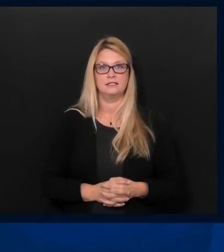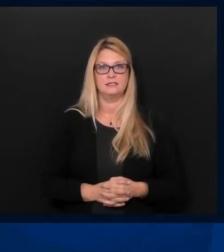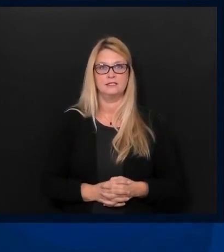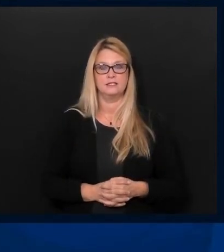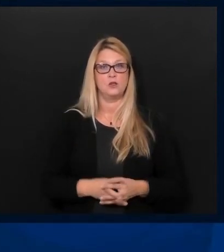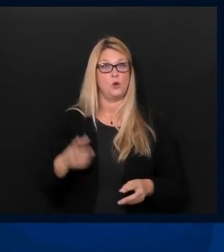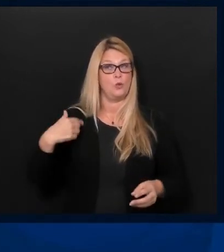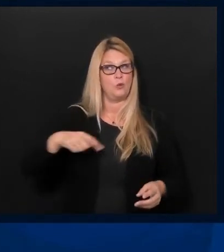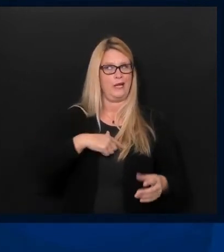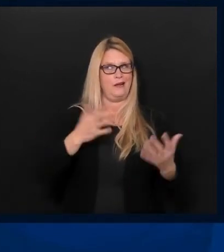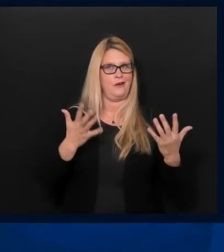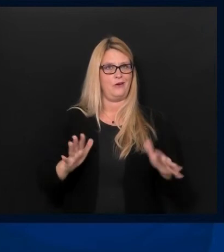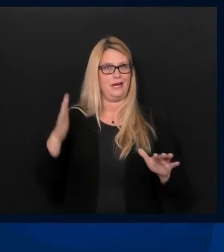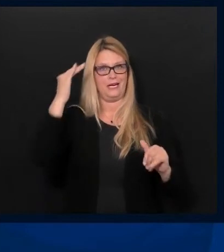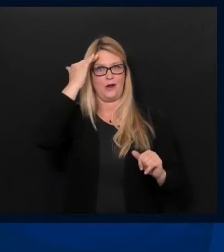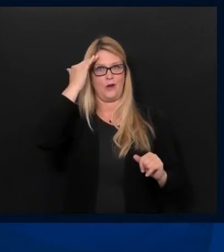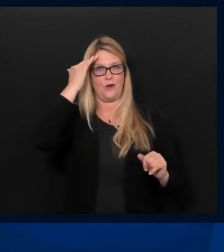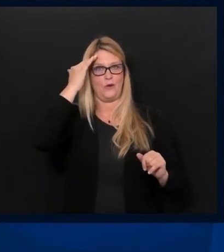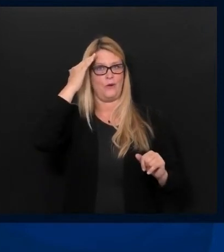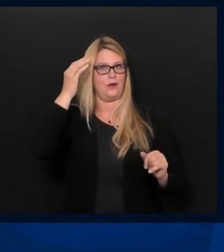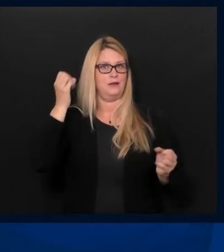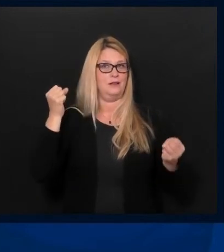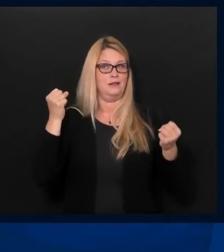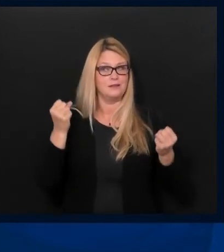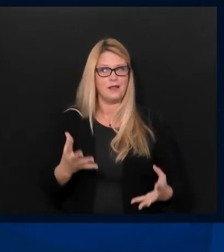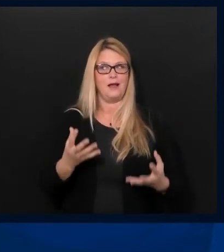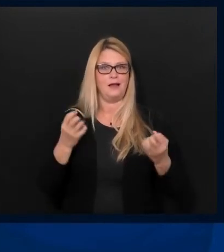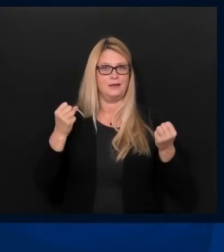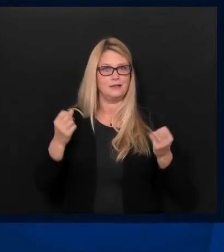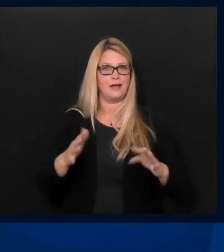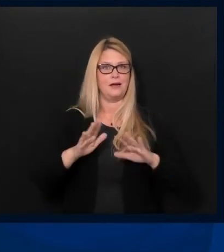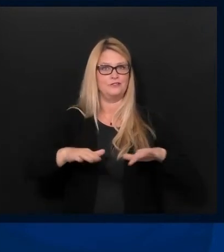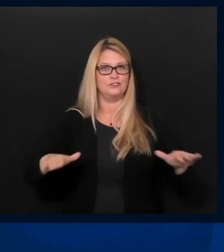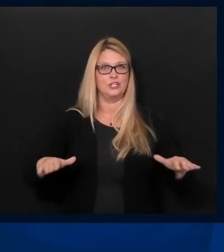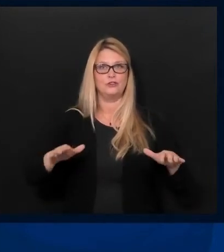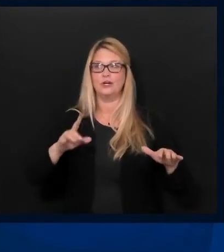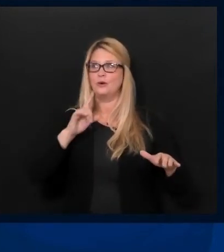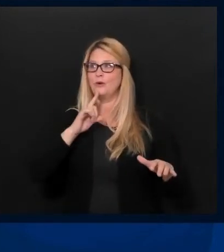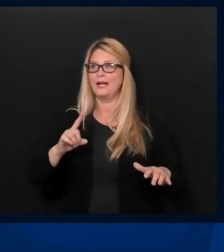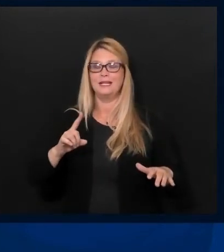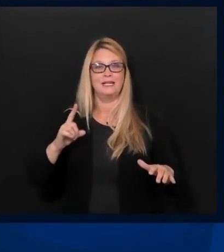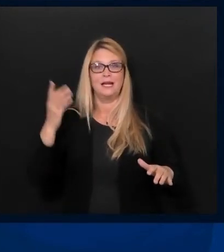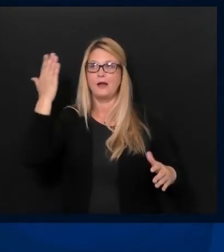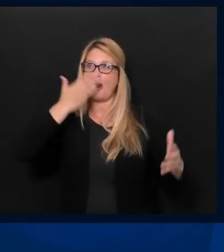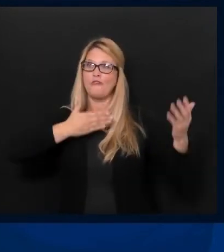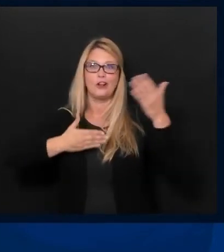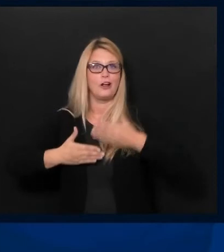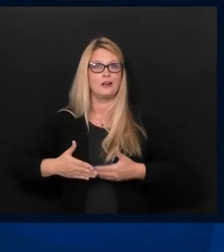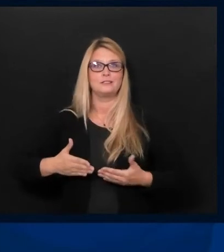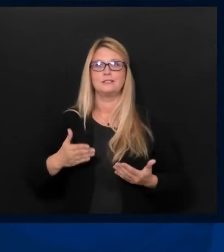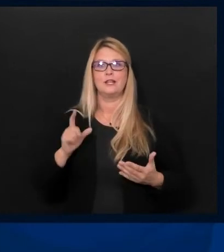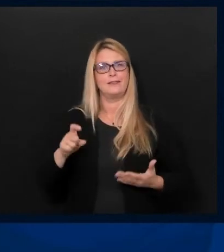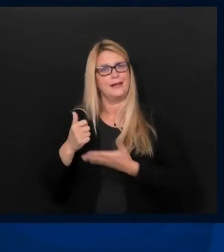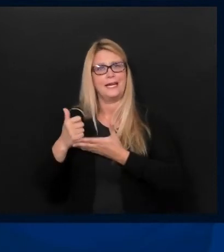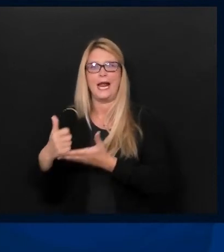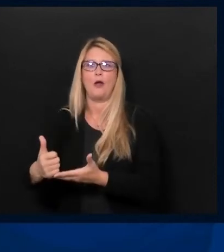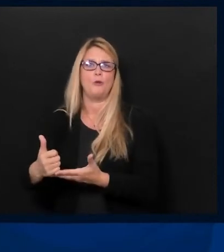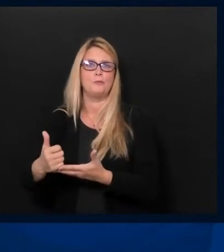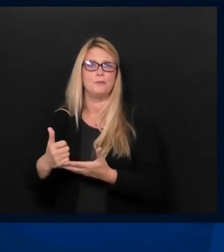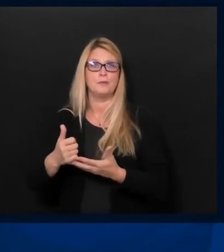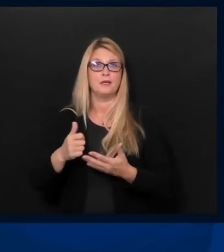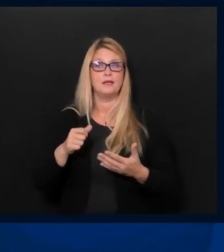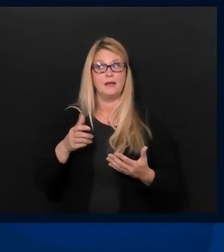We all know that there's a lot of kids that fall through the cracks and they need help and everything. And right there it is. And